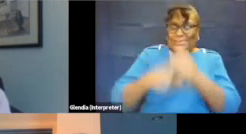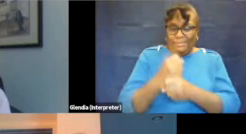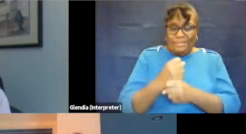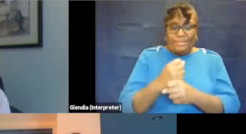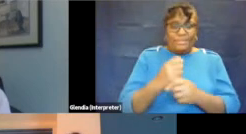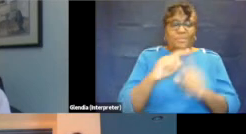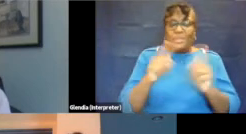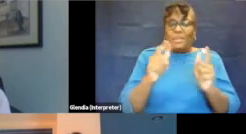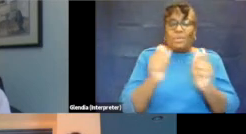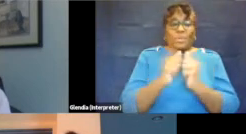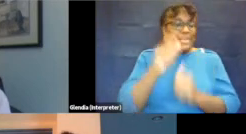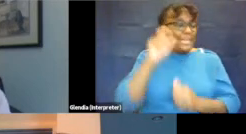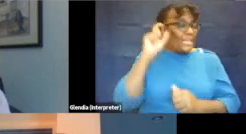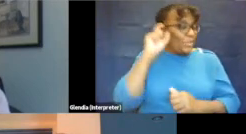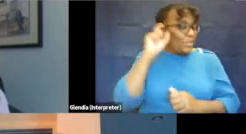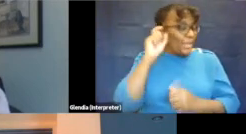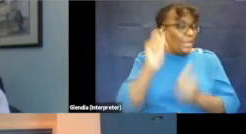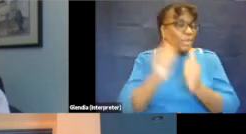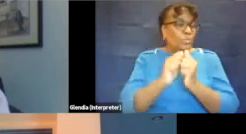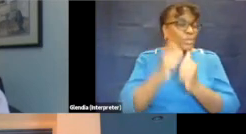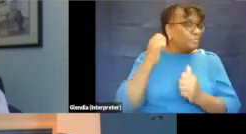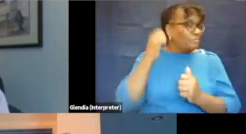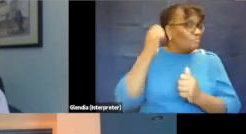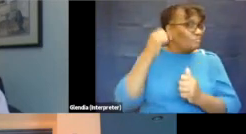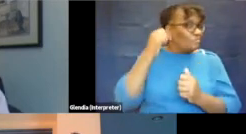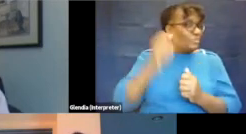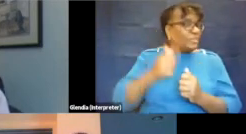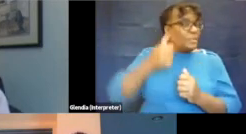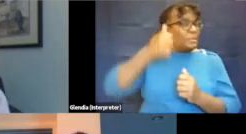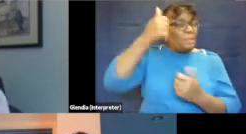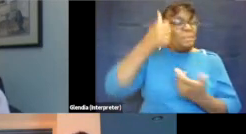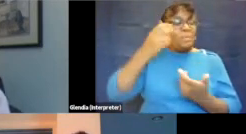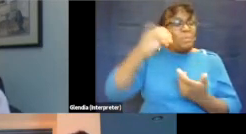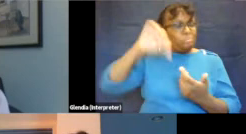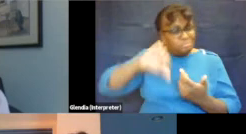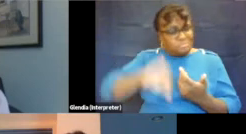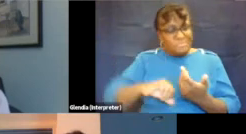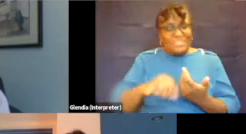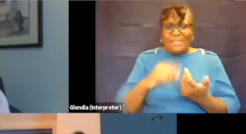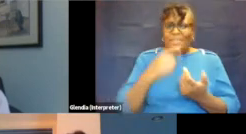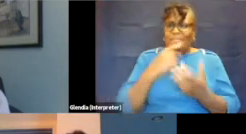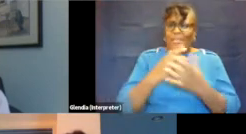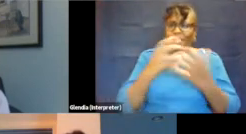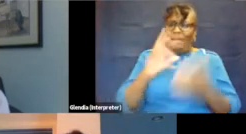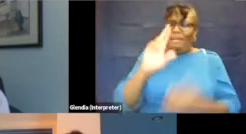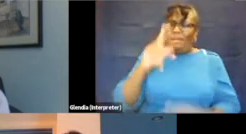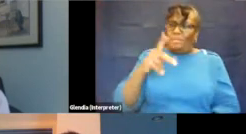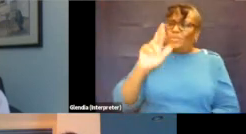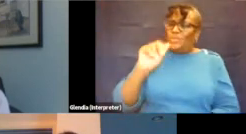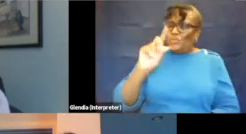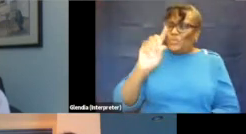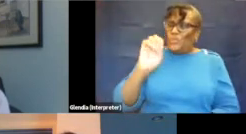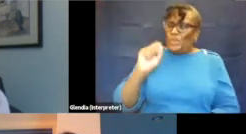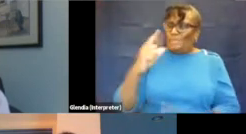or amplification, that even pre-COVID, that changes frequently. I feel like there have been a lot of upgrades over the last year. This